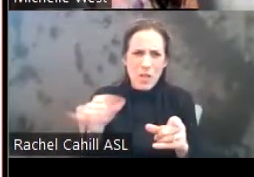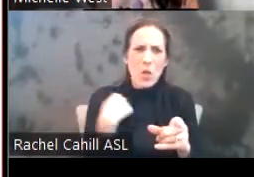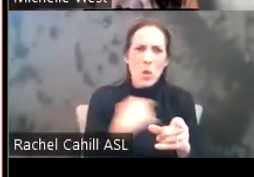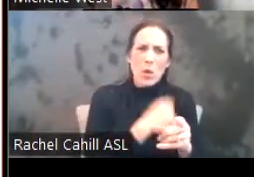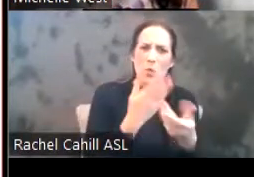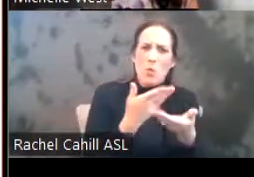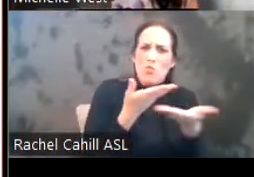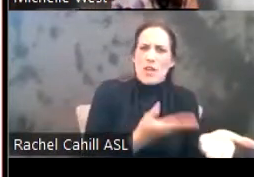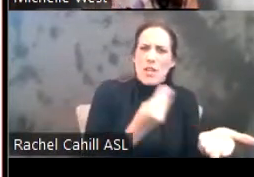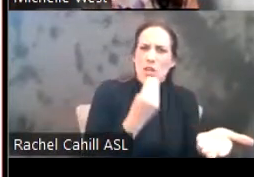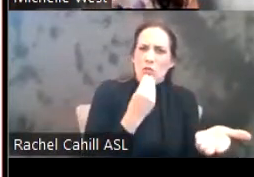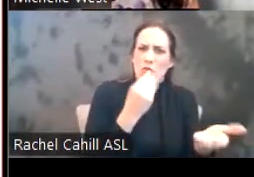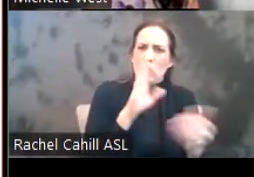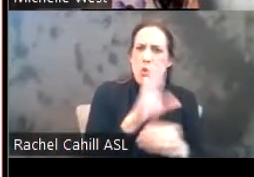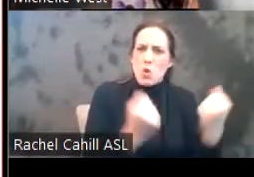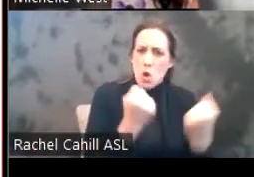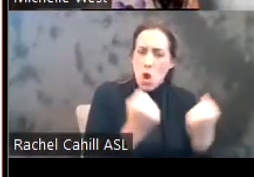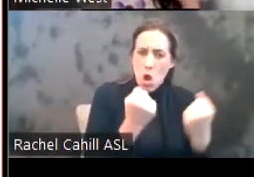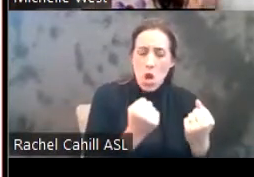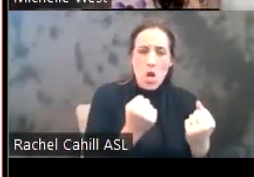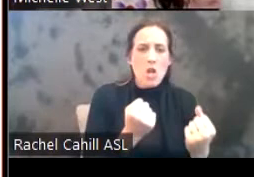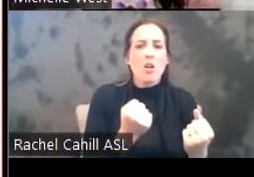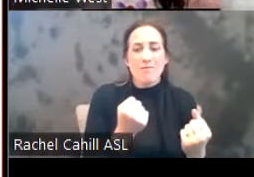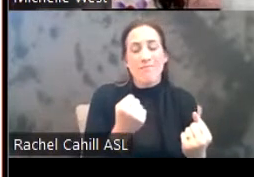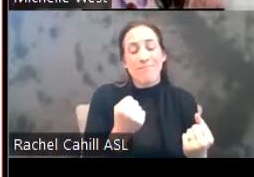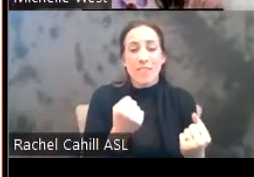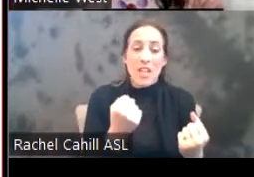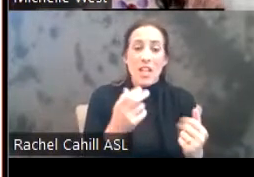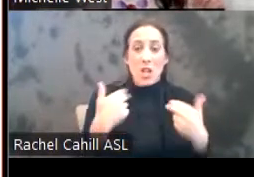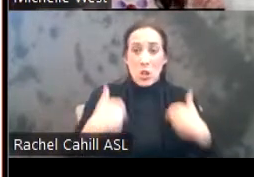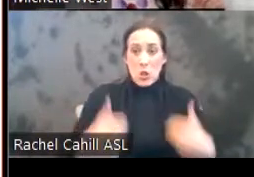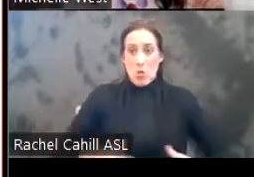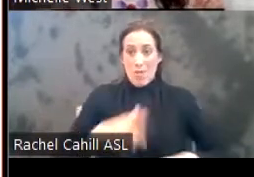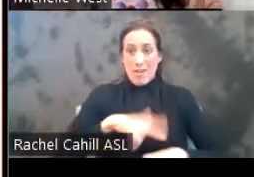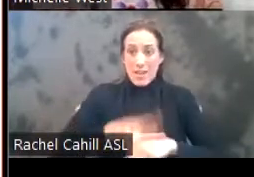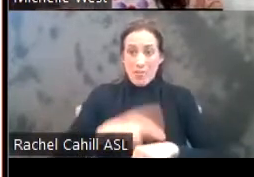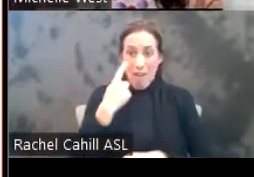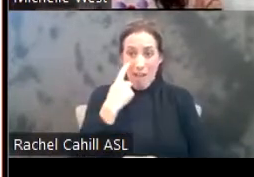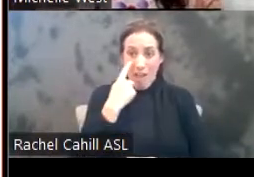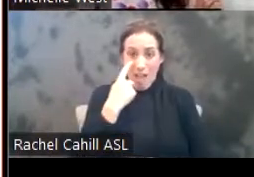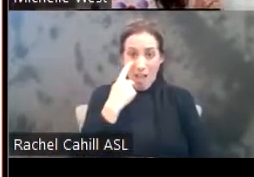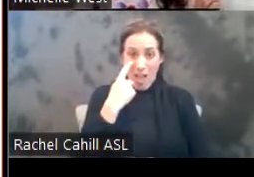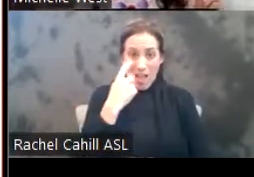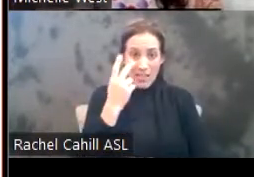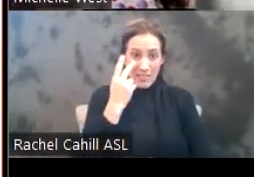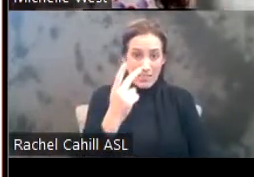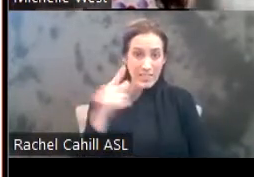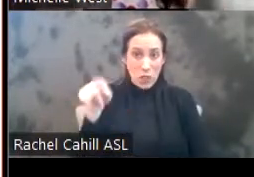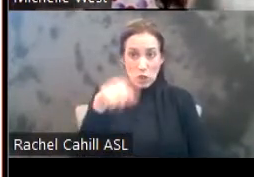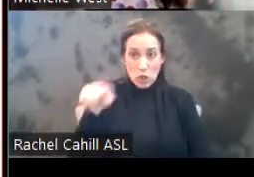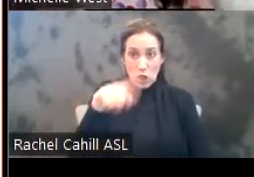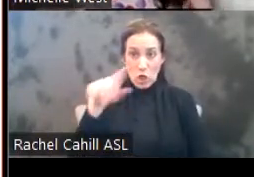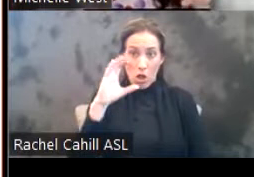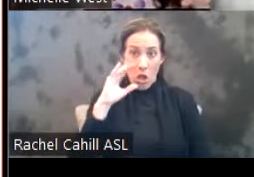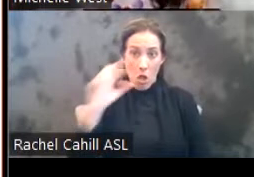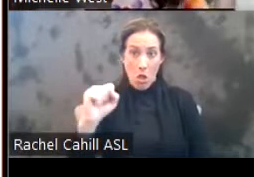circle, which by the way, with ads, eyes, human nature, statistically, eyes will go to the circle first, or